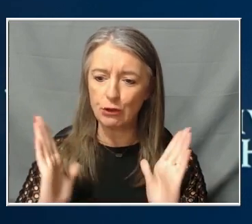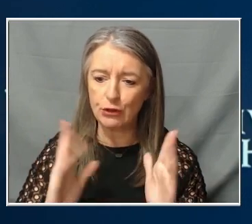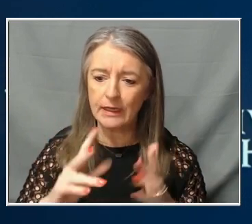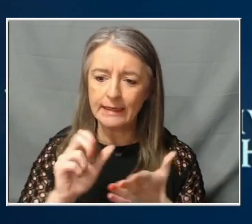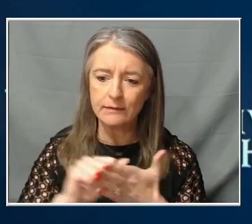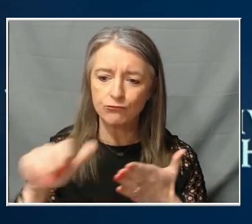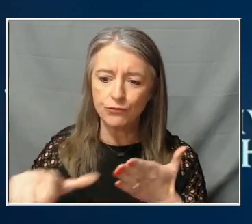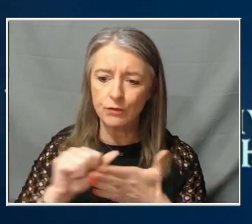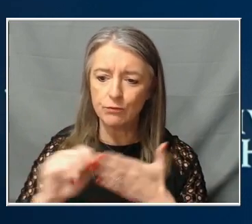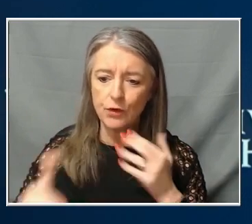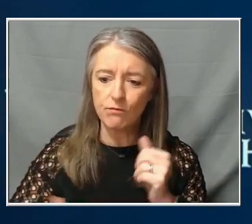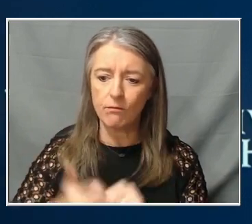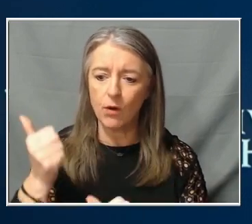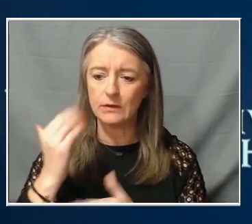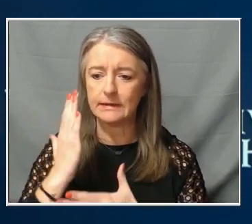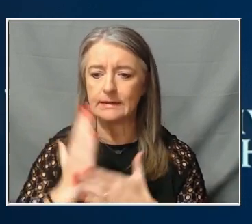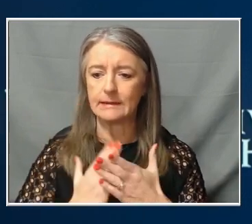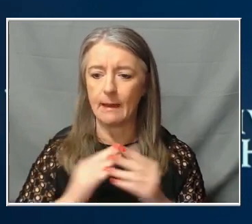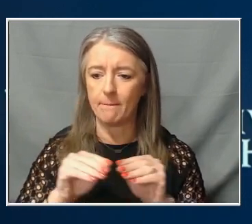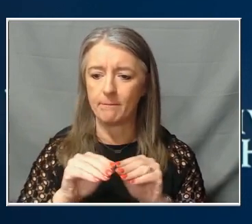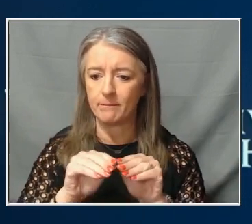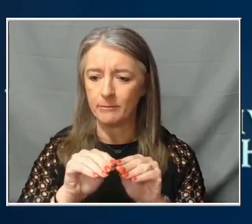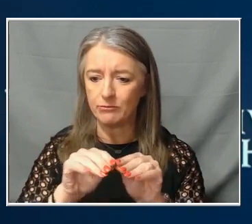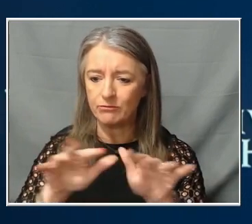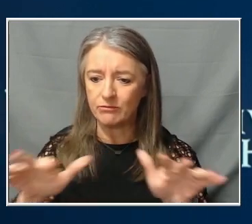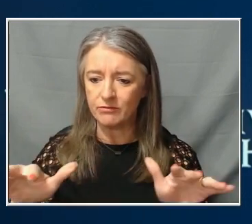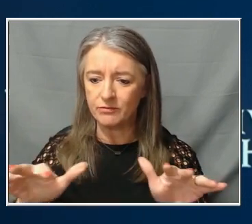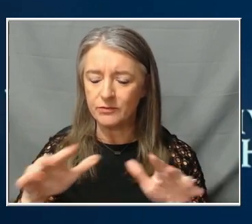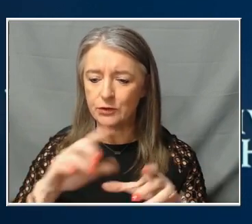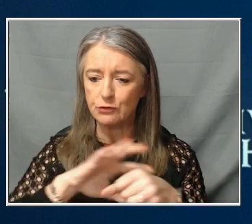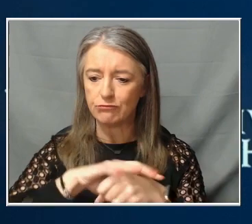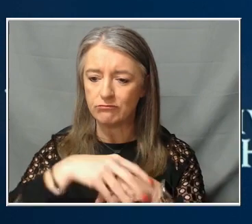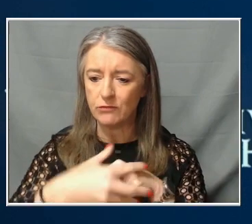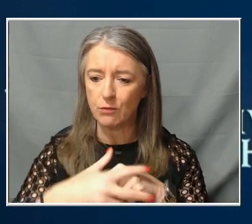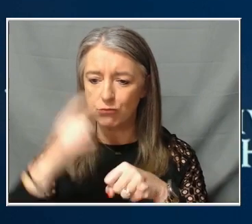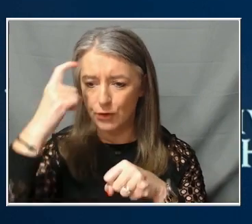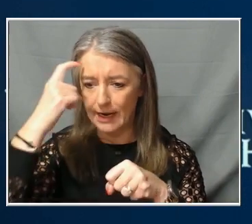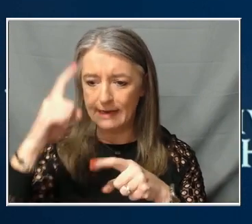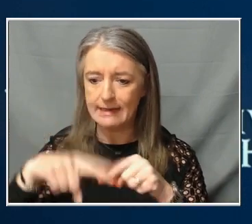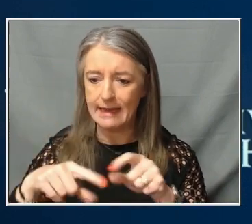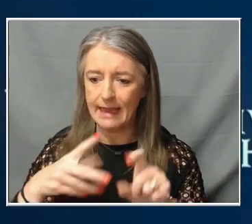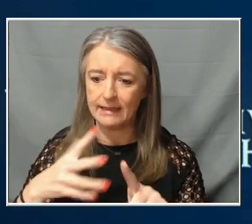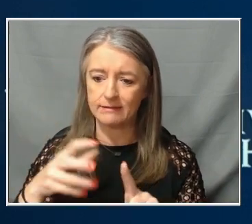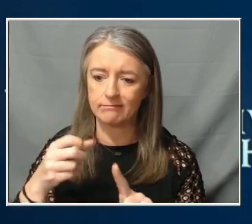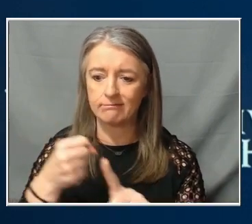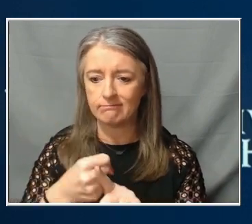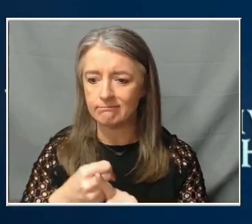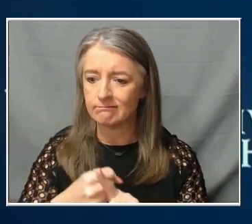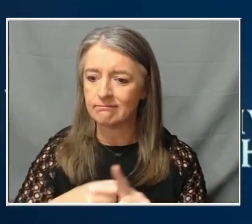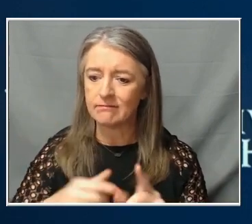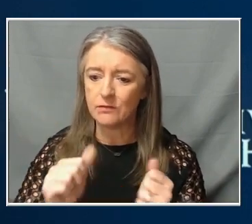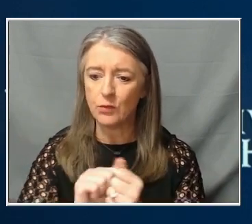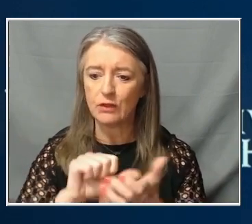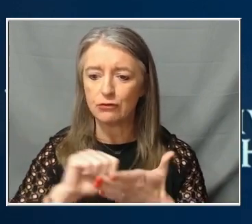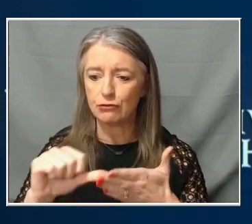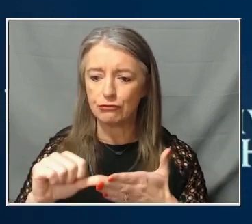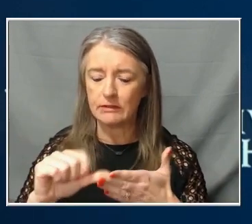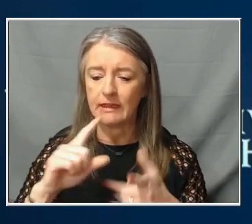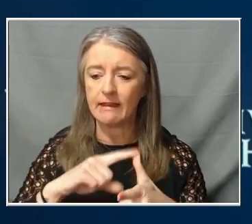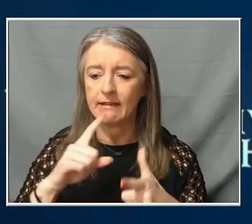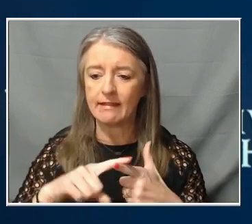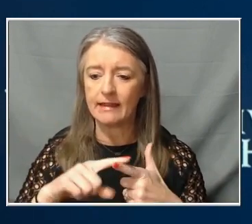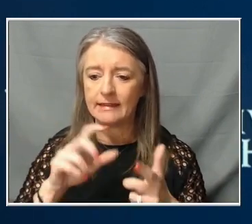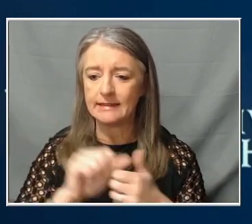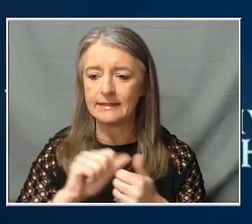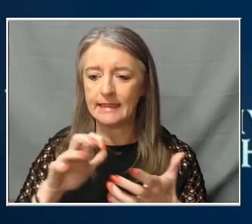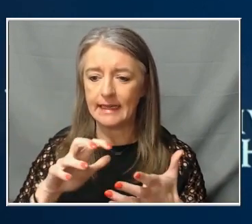of it, but the little bits that have gone out into the surrounding brain, you really can't attack very well with surgery, because then you end up taking out a lot of